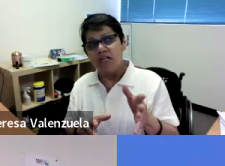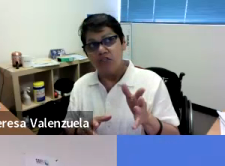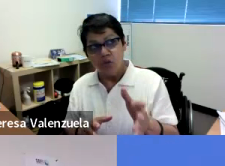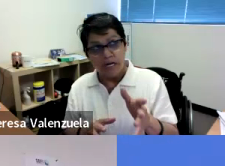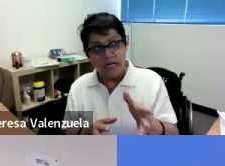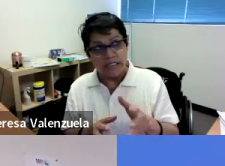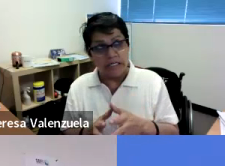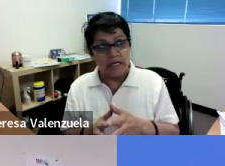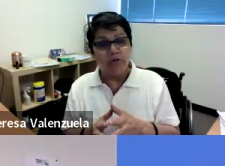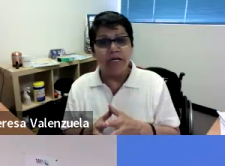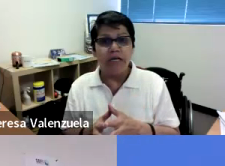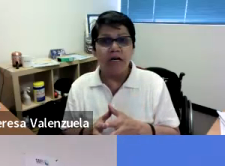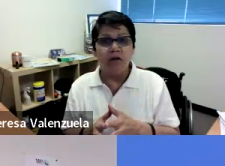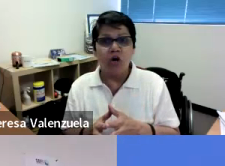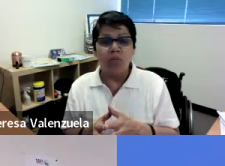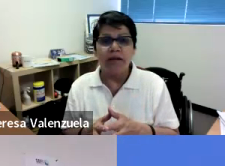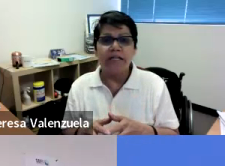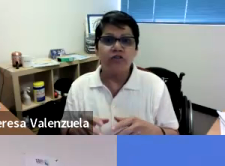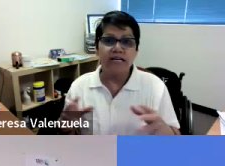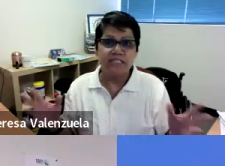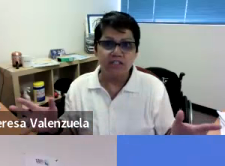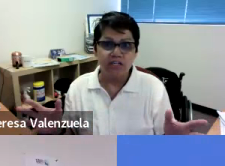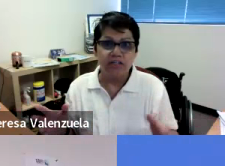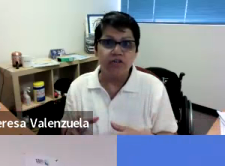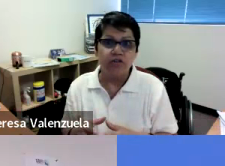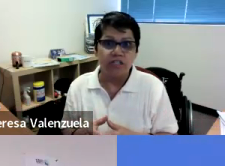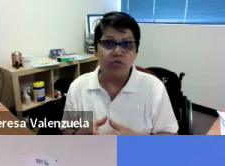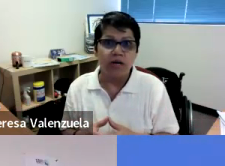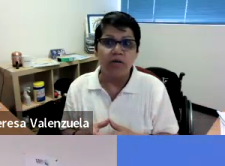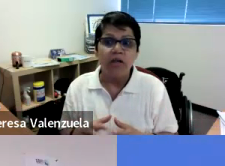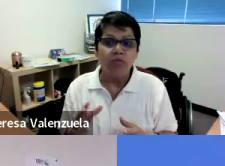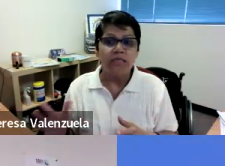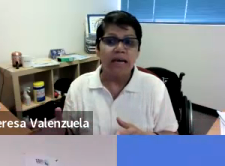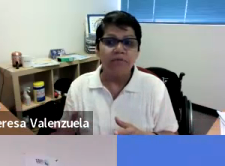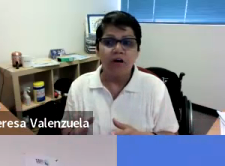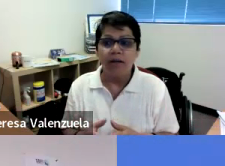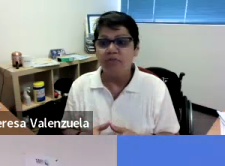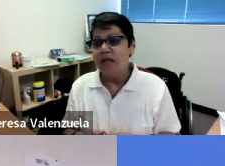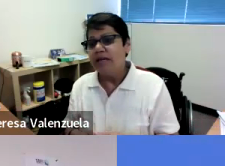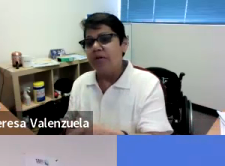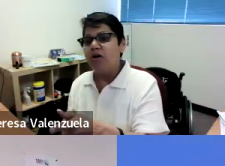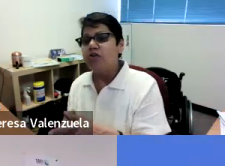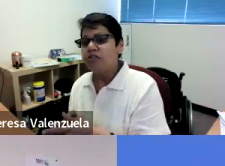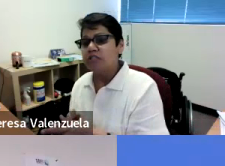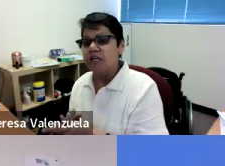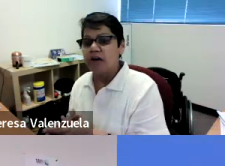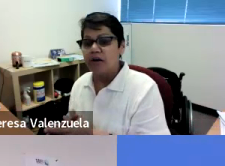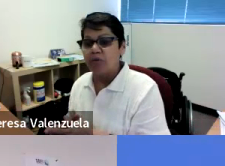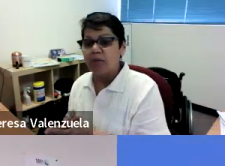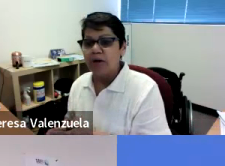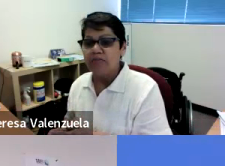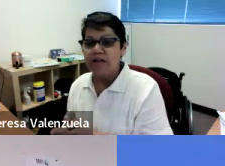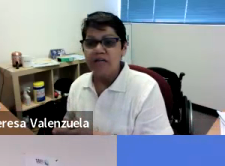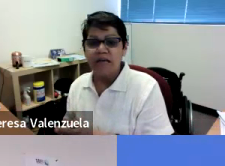families. In 2019, we incorporated transitioning youth as well with laptops. Down below, you'll see